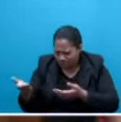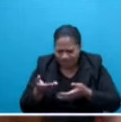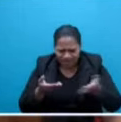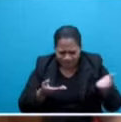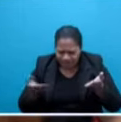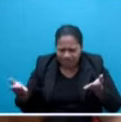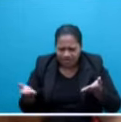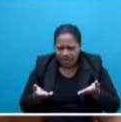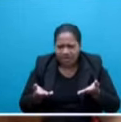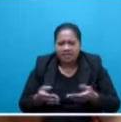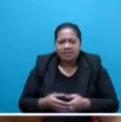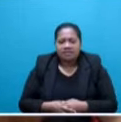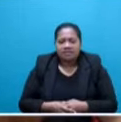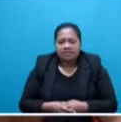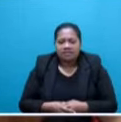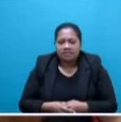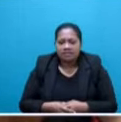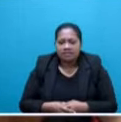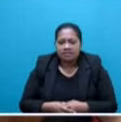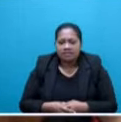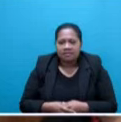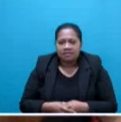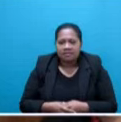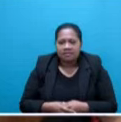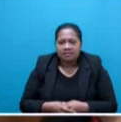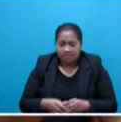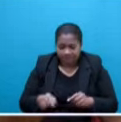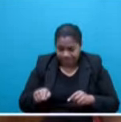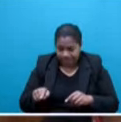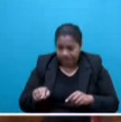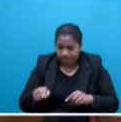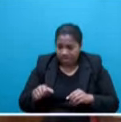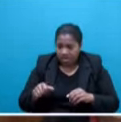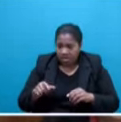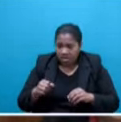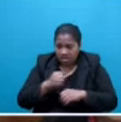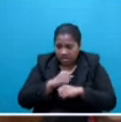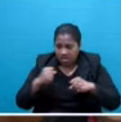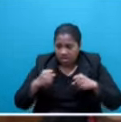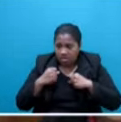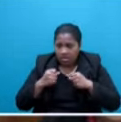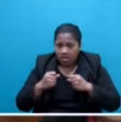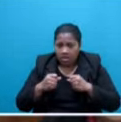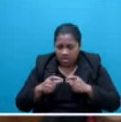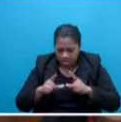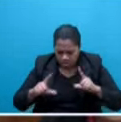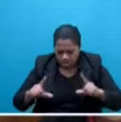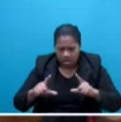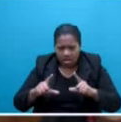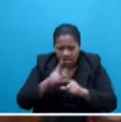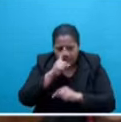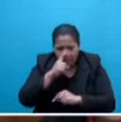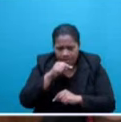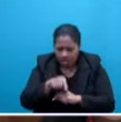food, cover, to name a few, demanded by our local cutters, cane cutters, leave our farmers with